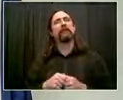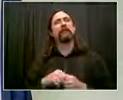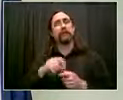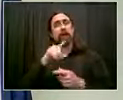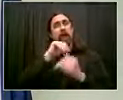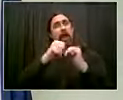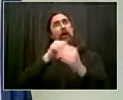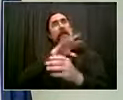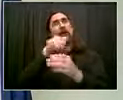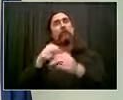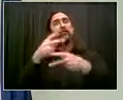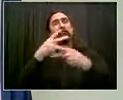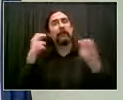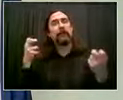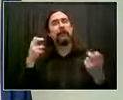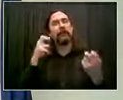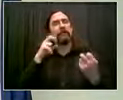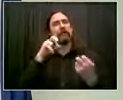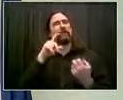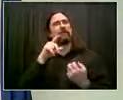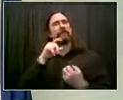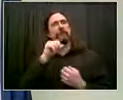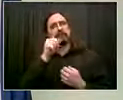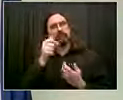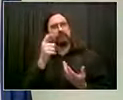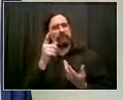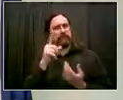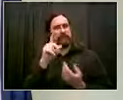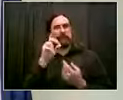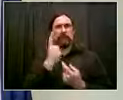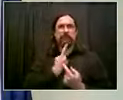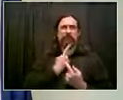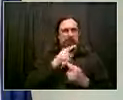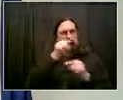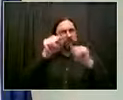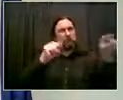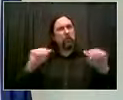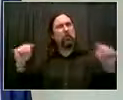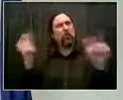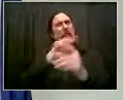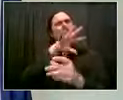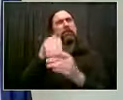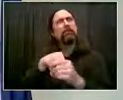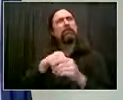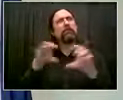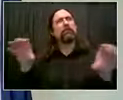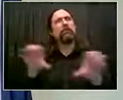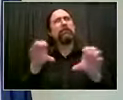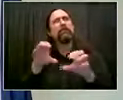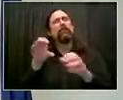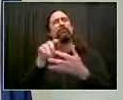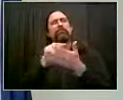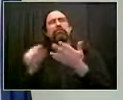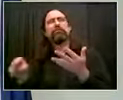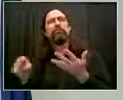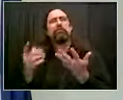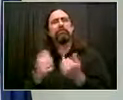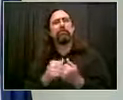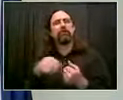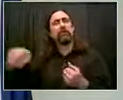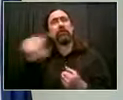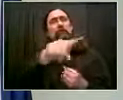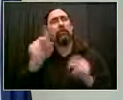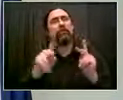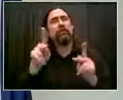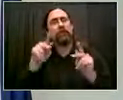just like Julio did earlier. You are the credible messengers. You are the ones that can